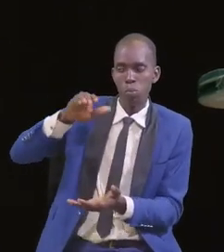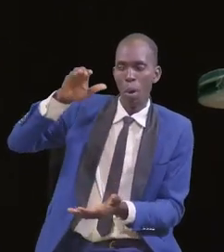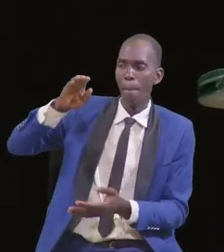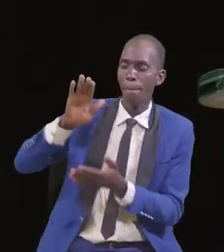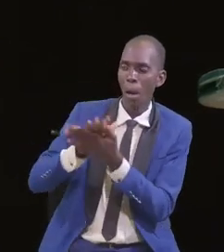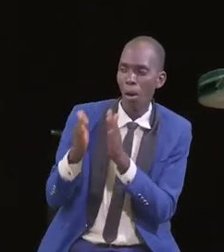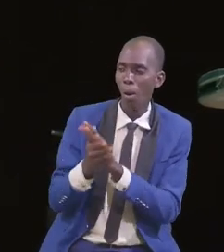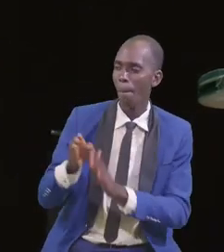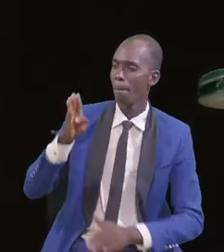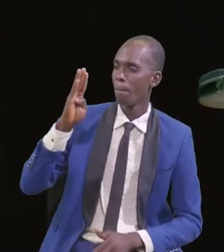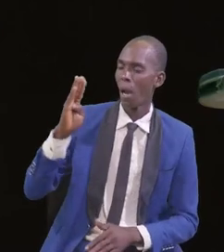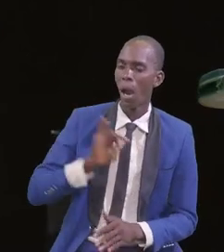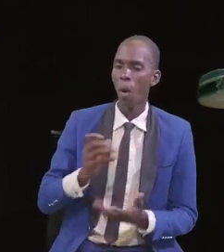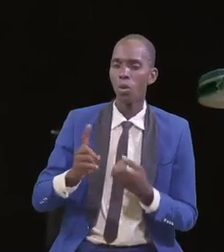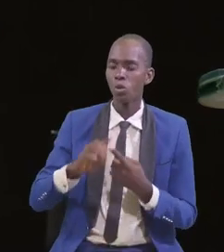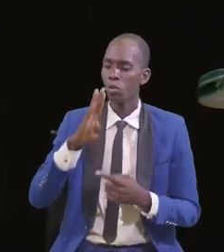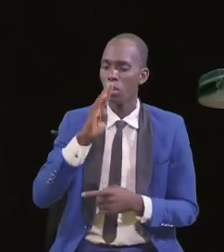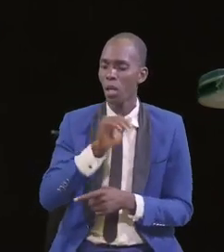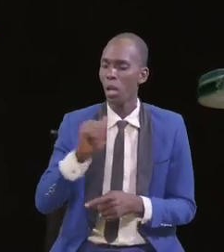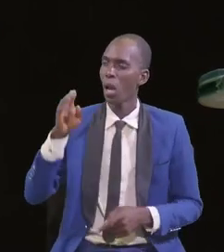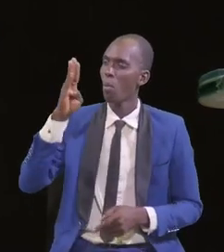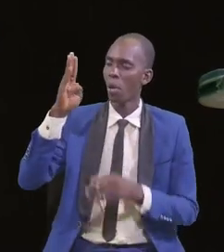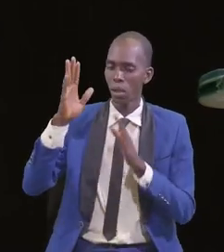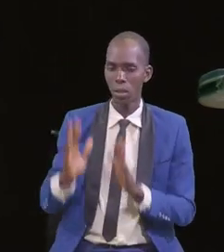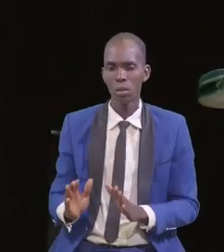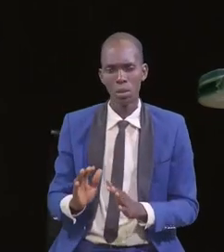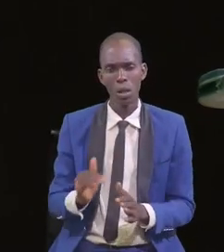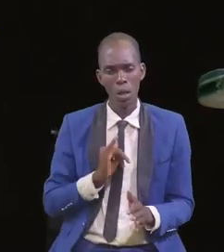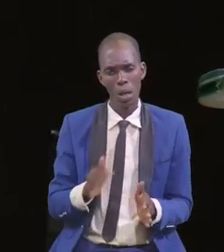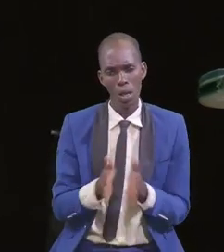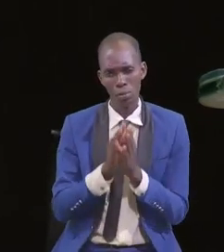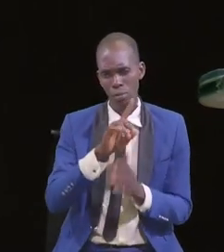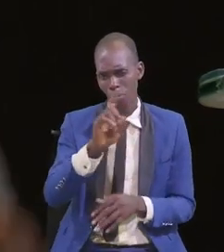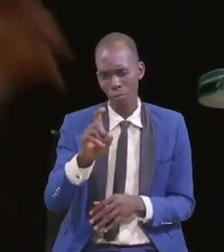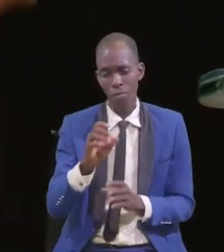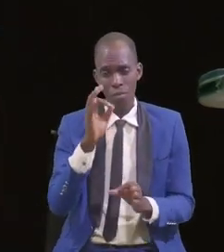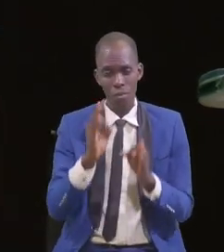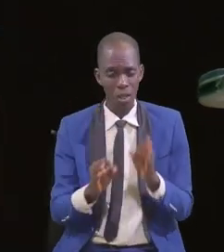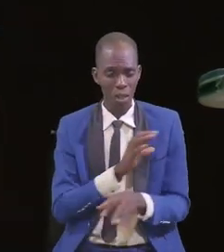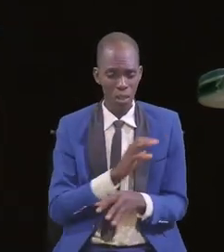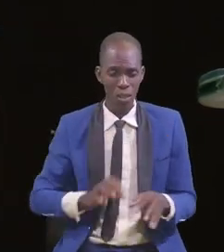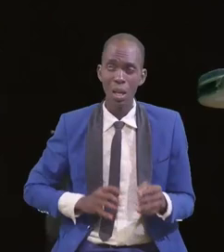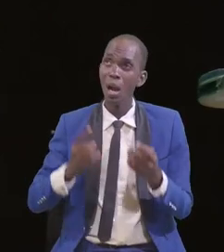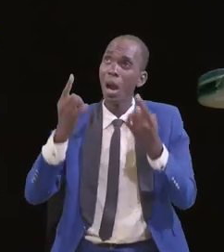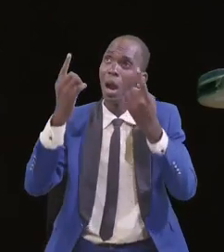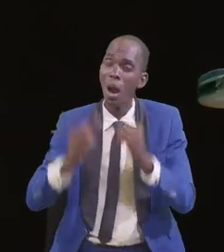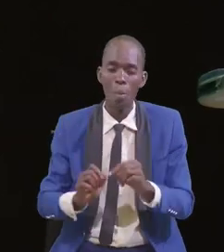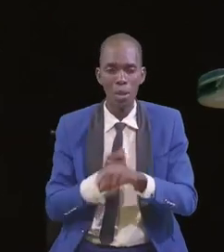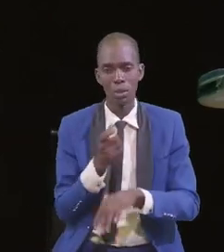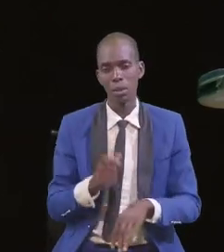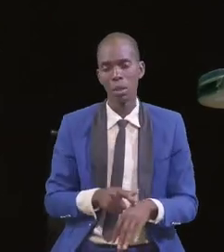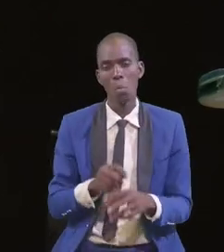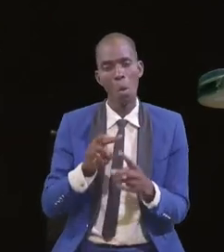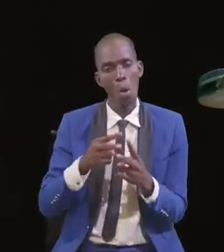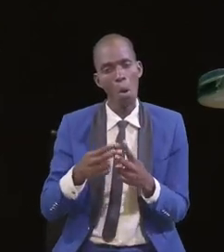be a billionaire. If Christ comes at any time, If the rapture takes place at